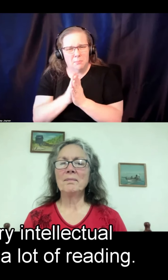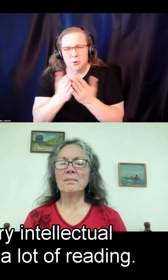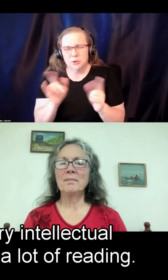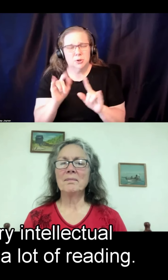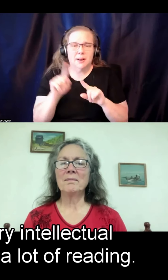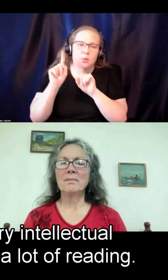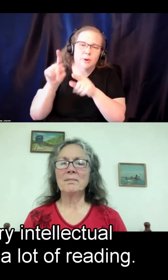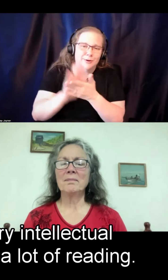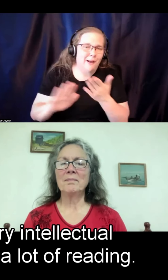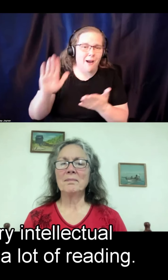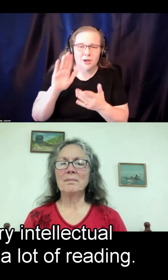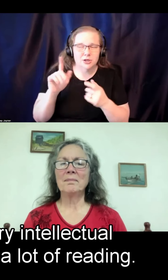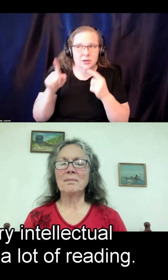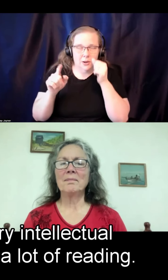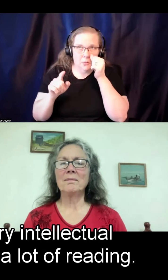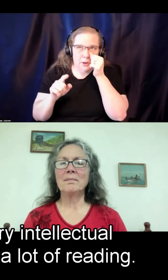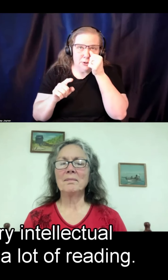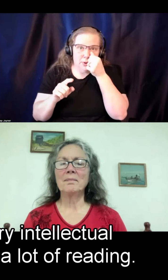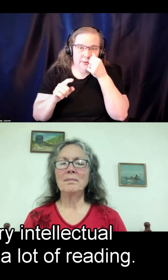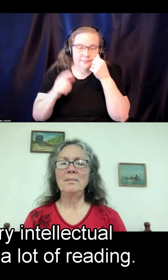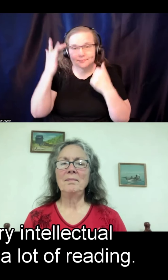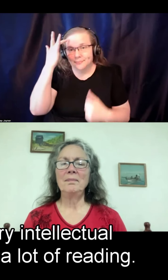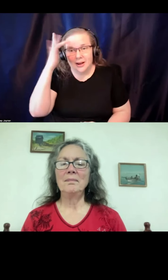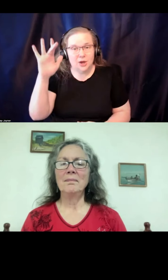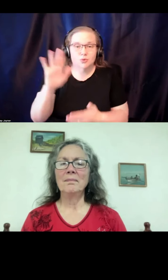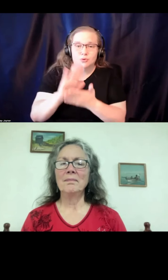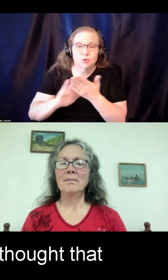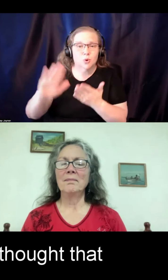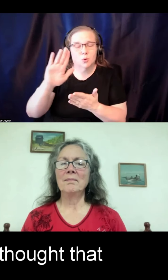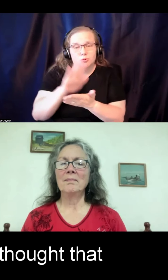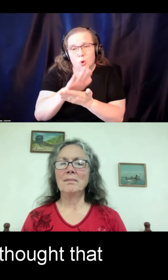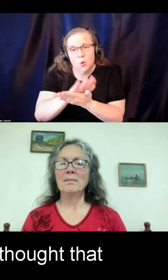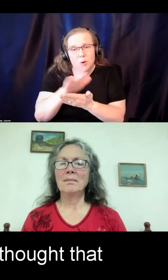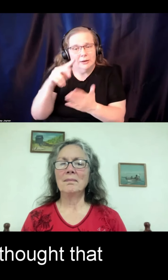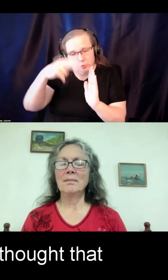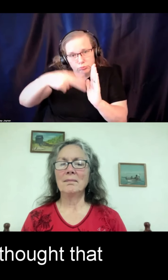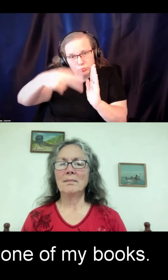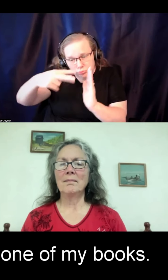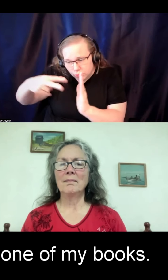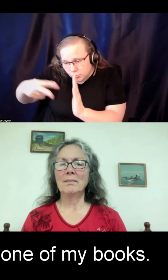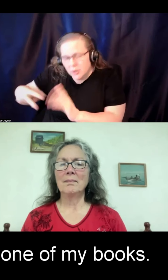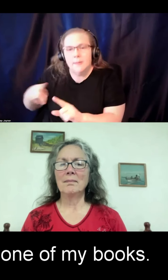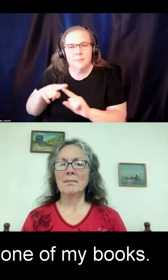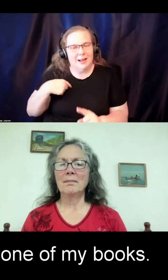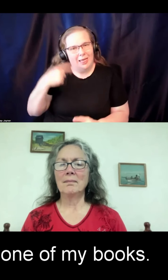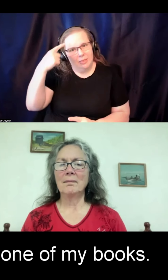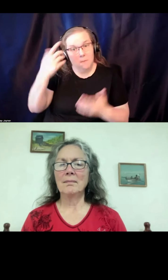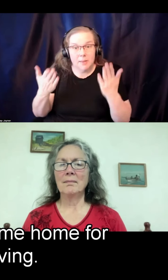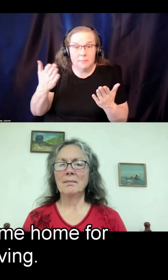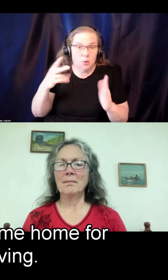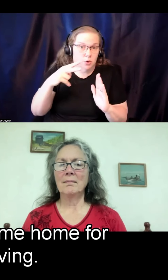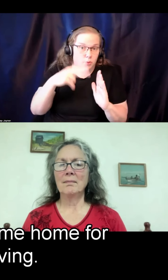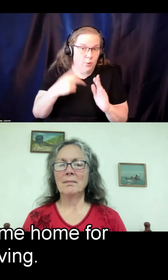to a very, very intellectual school where he did a lot of reading. And, I guess I maybe thought that he might want to read one of my